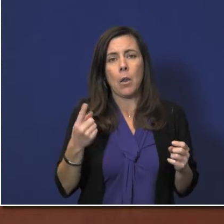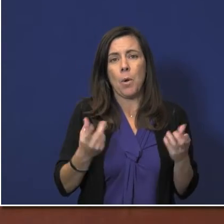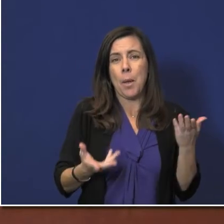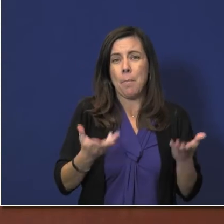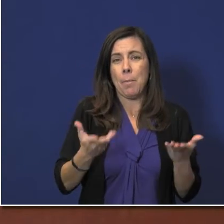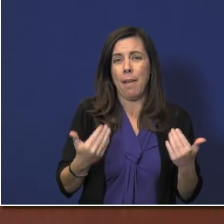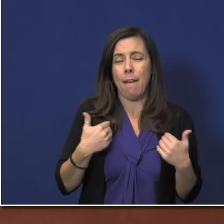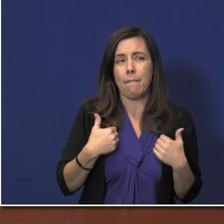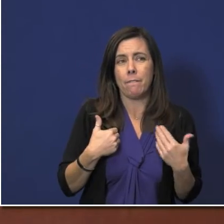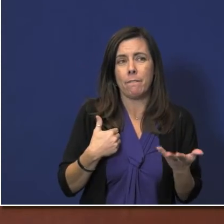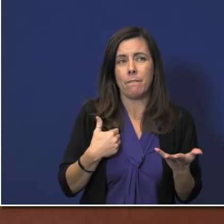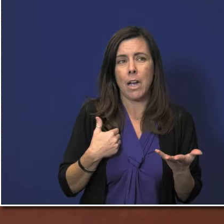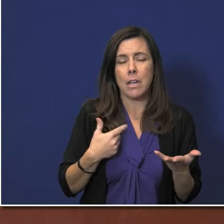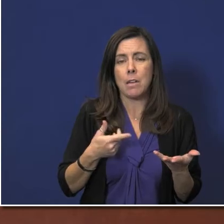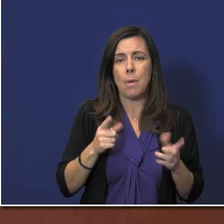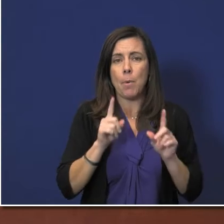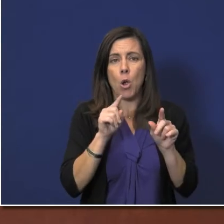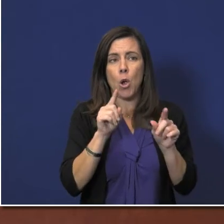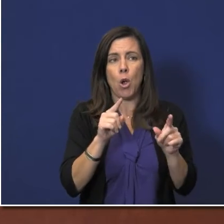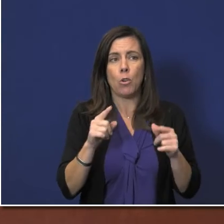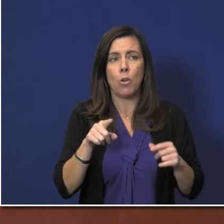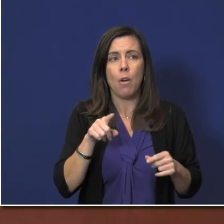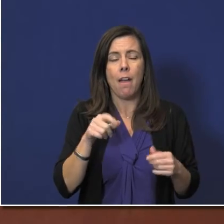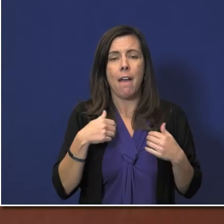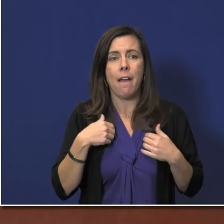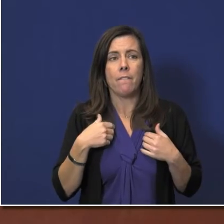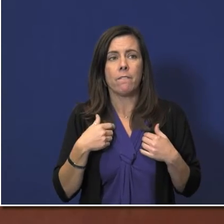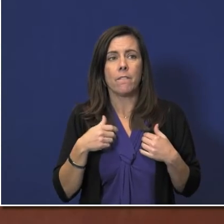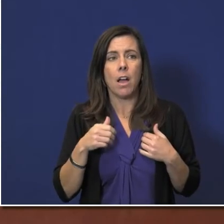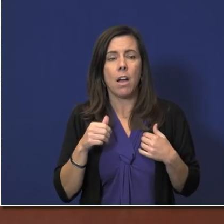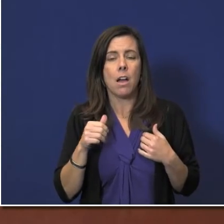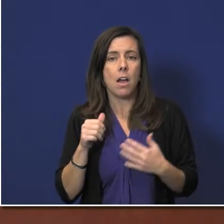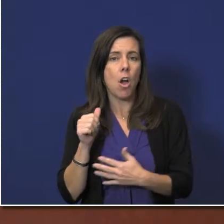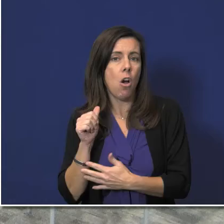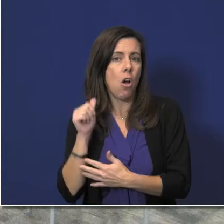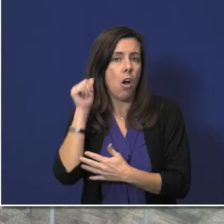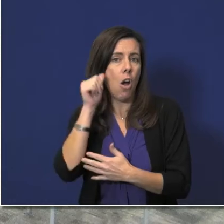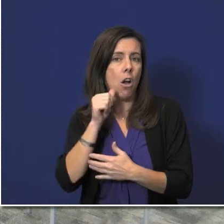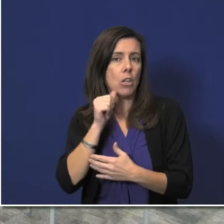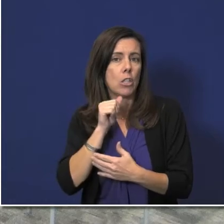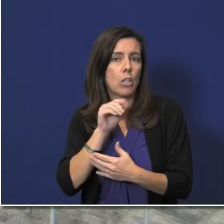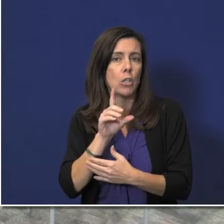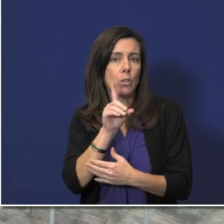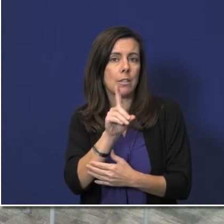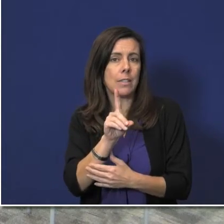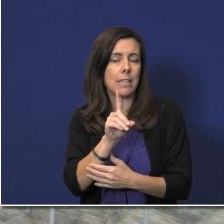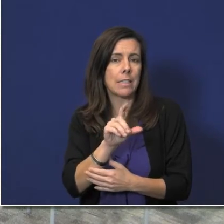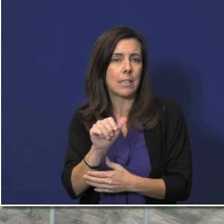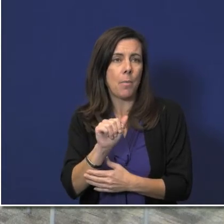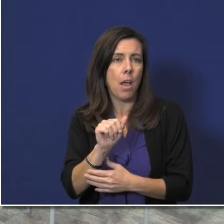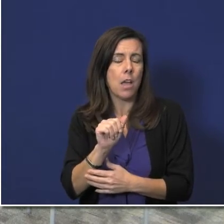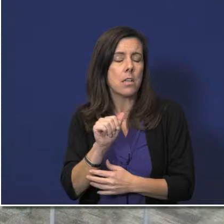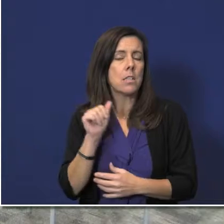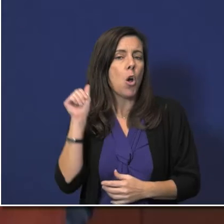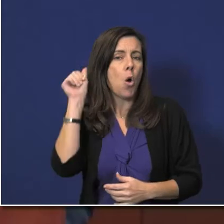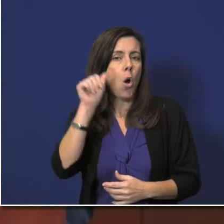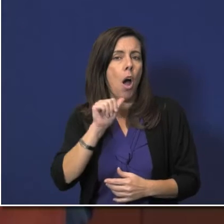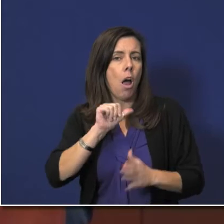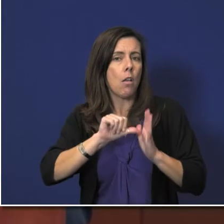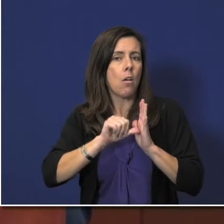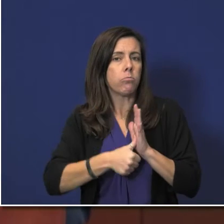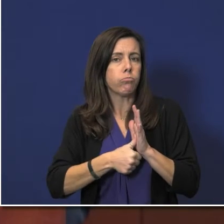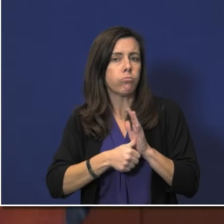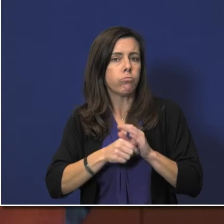have be attending an event and has an audio disability? So audio enhancement is,